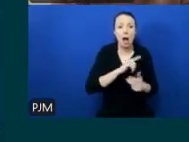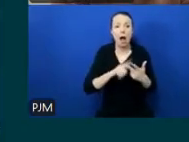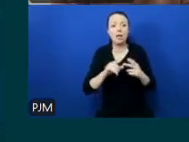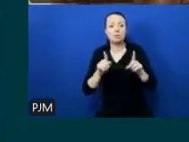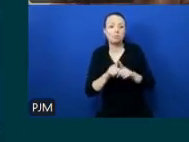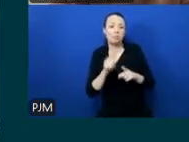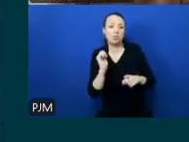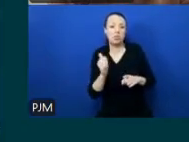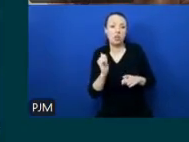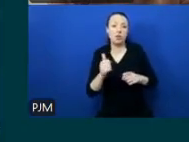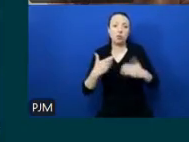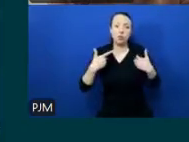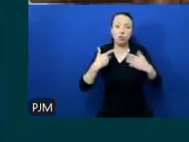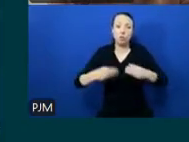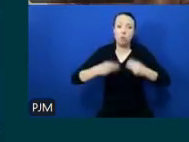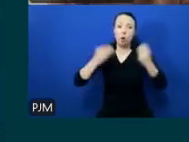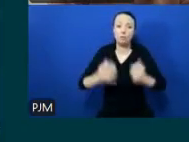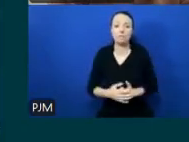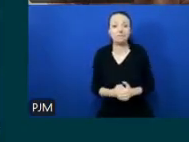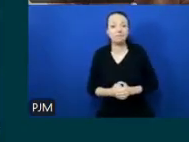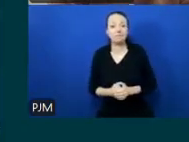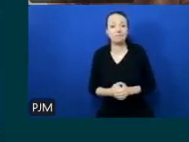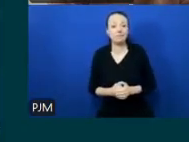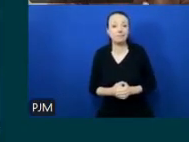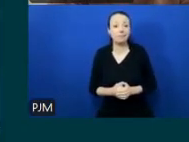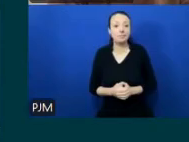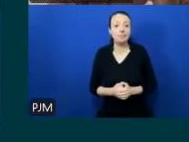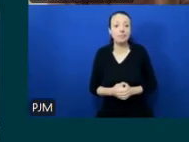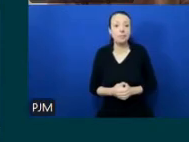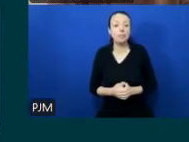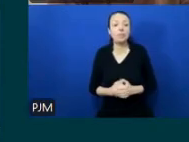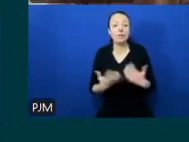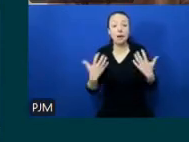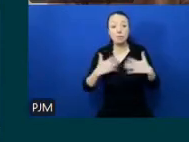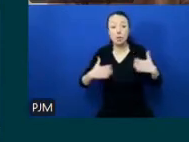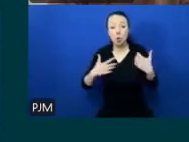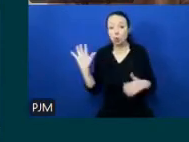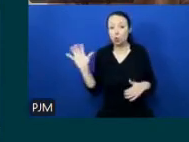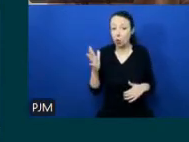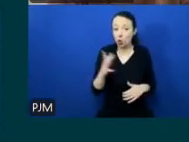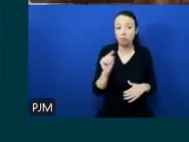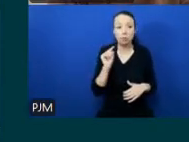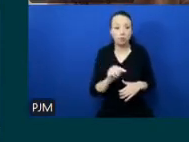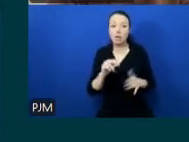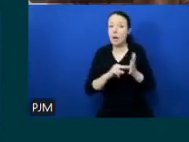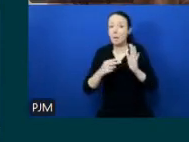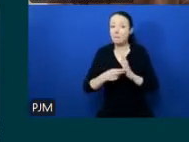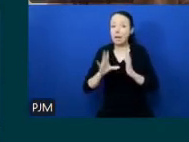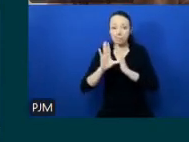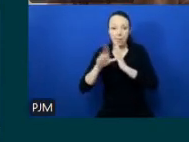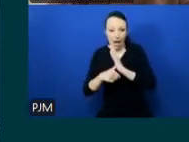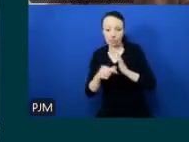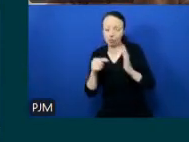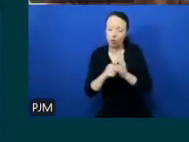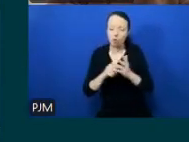integrating biodiversity into urban planning means rethinking how we design and